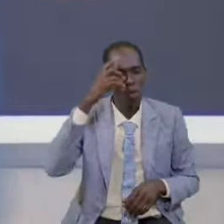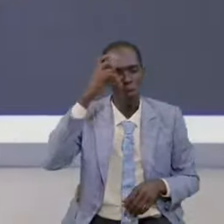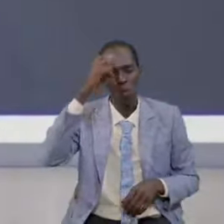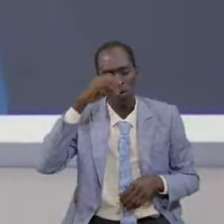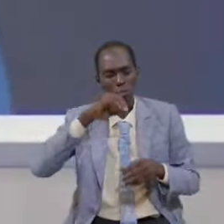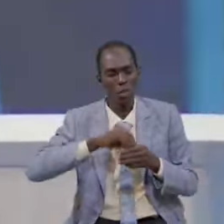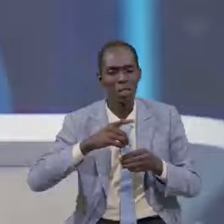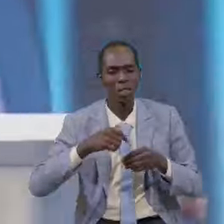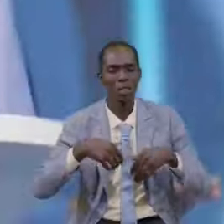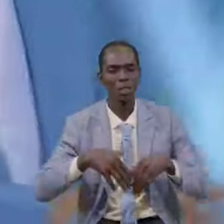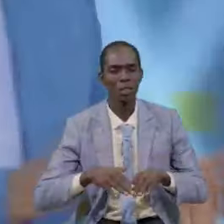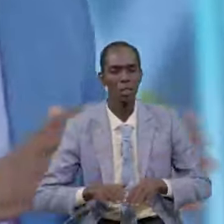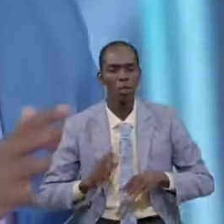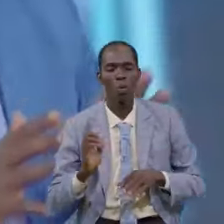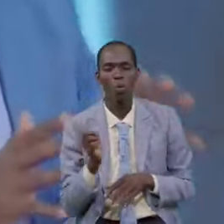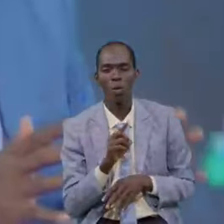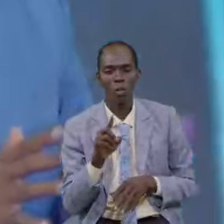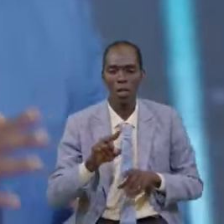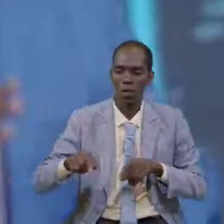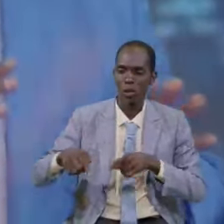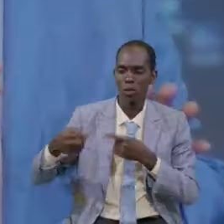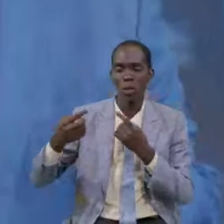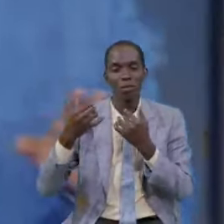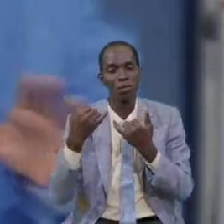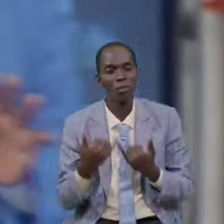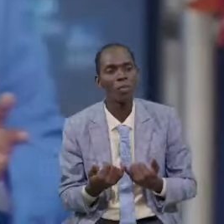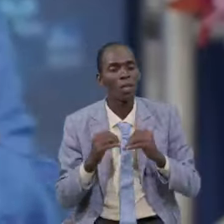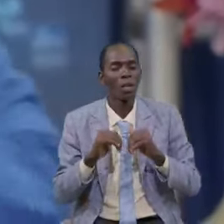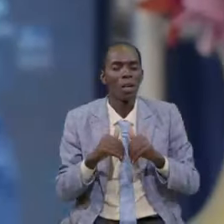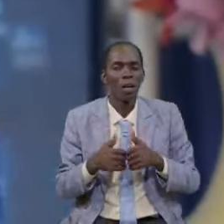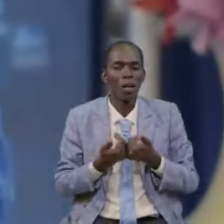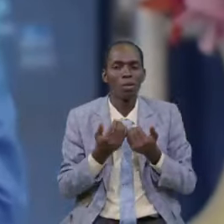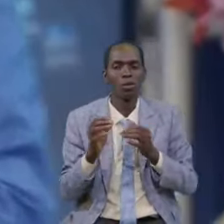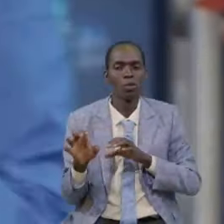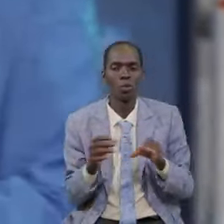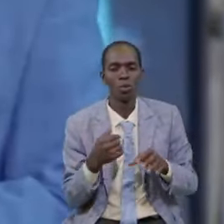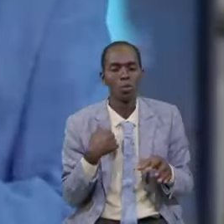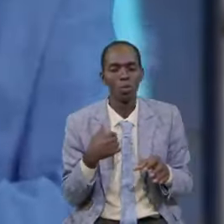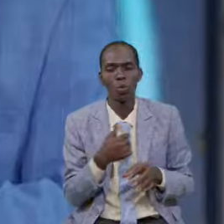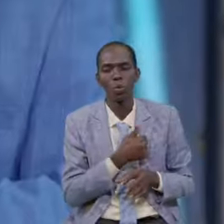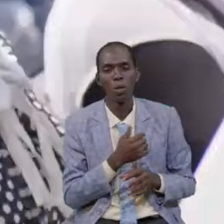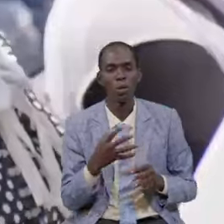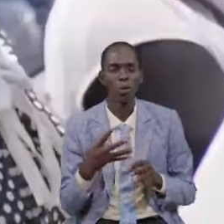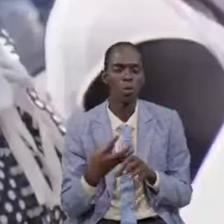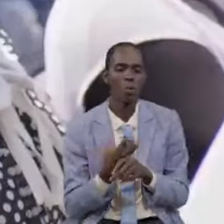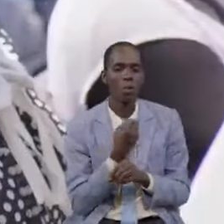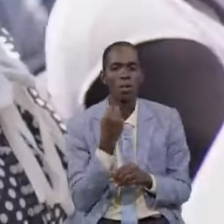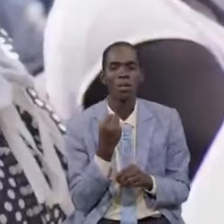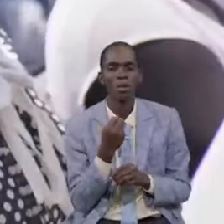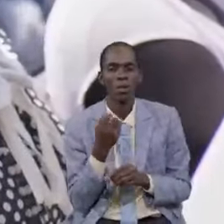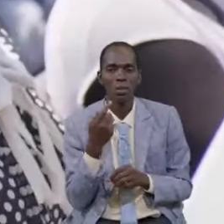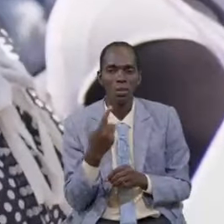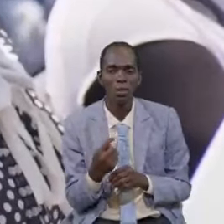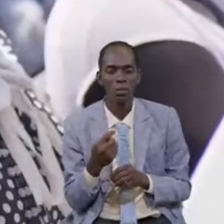thou goest. Now, how do we win having the mind with a goal? We're going